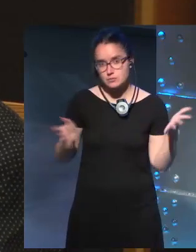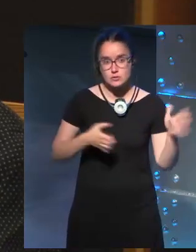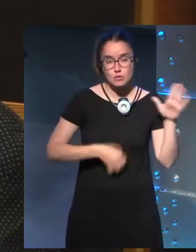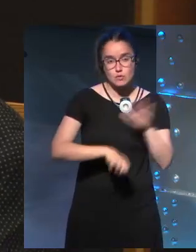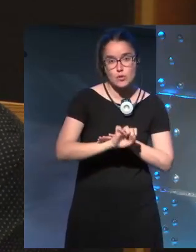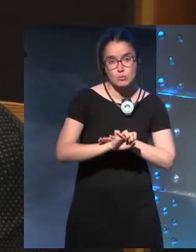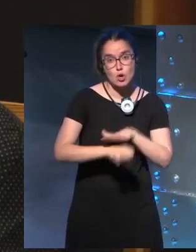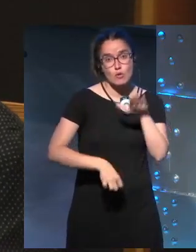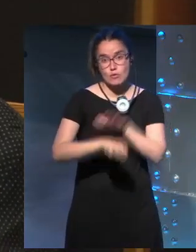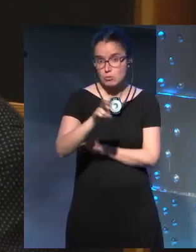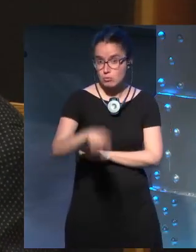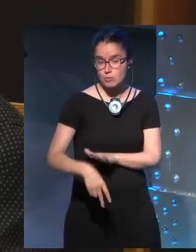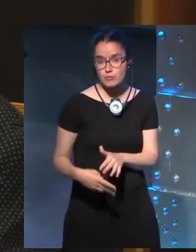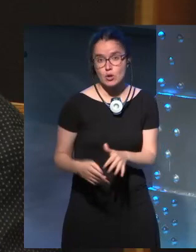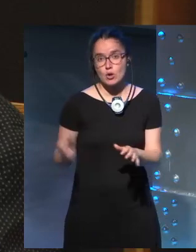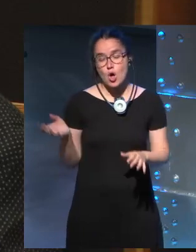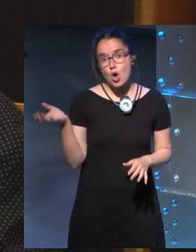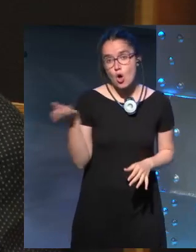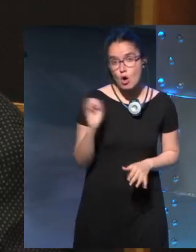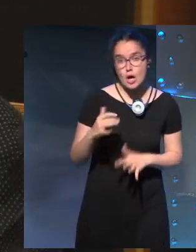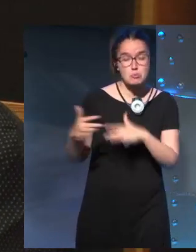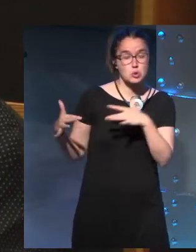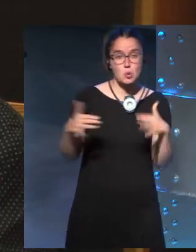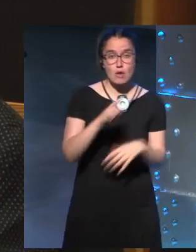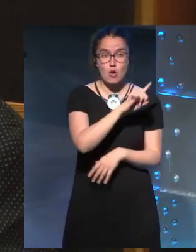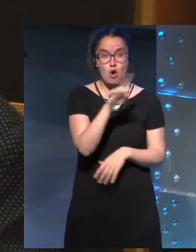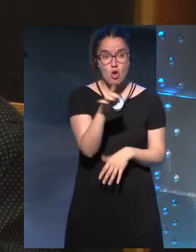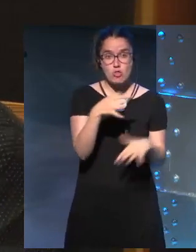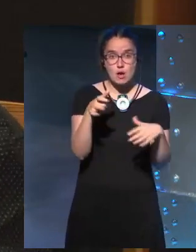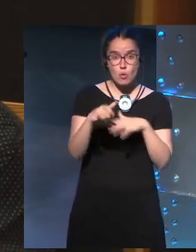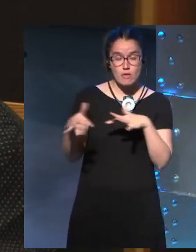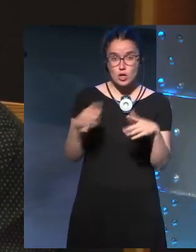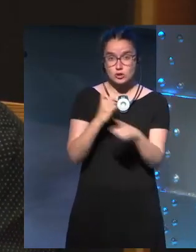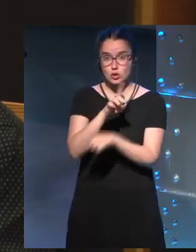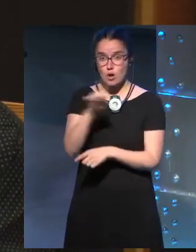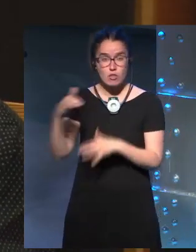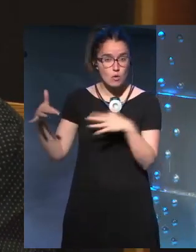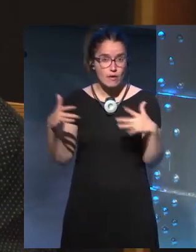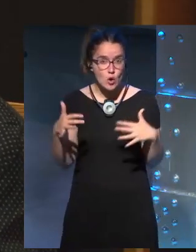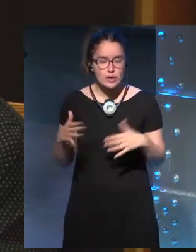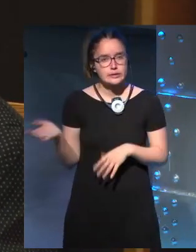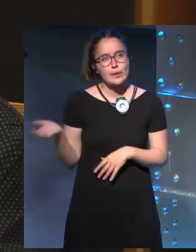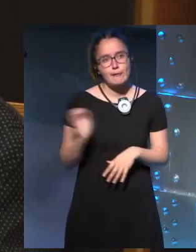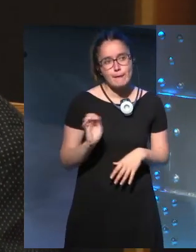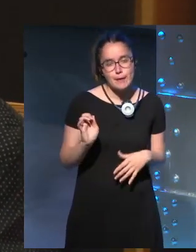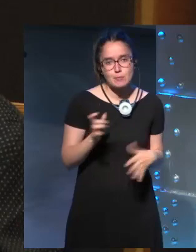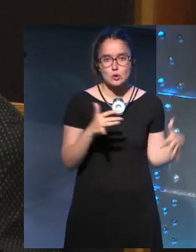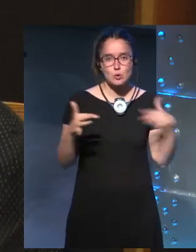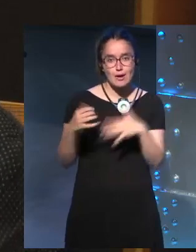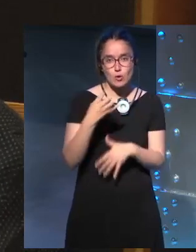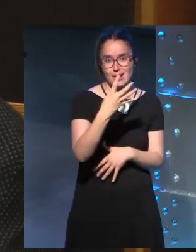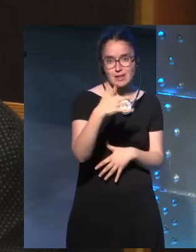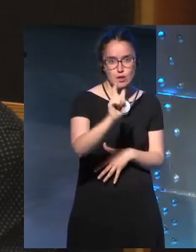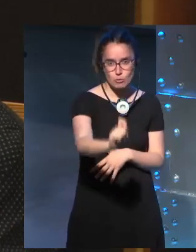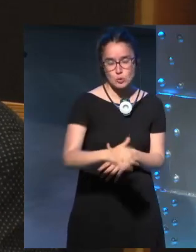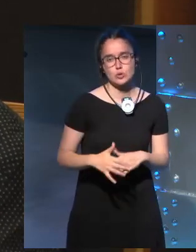well, football is football, or we've played 11 players against 11 players, or